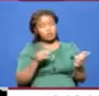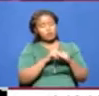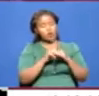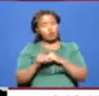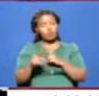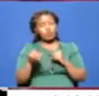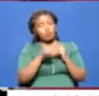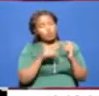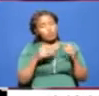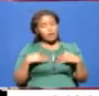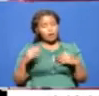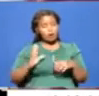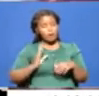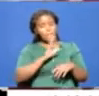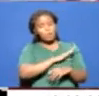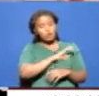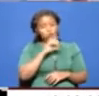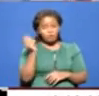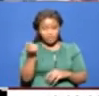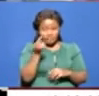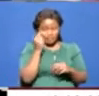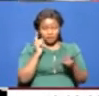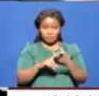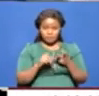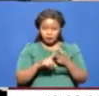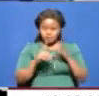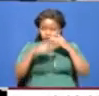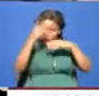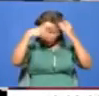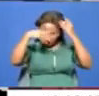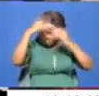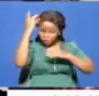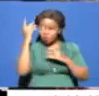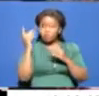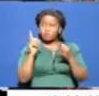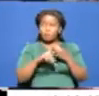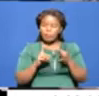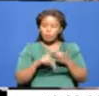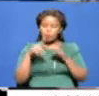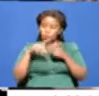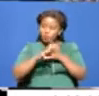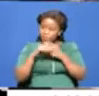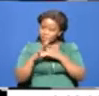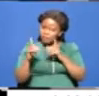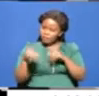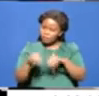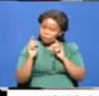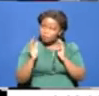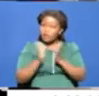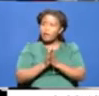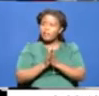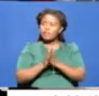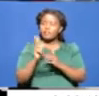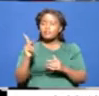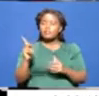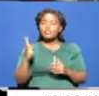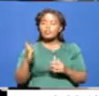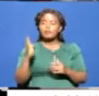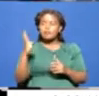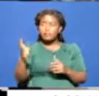Kenya, the regulator of the engineering profession and practice, and the engineer themselves, and also Kenya Broadcasting Corporation,